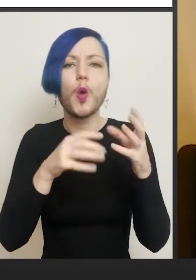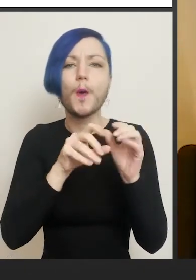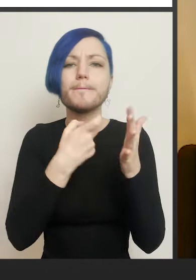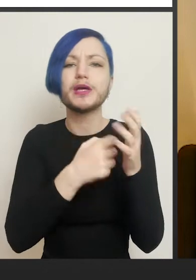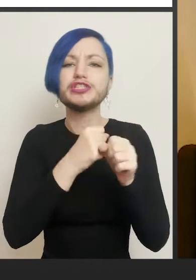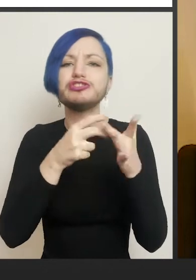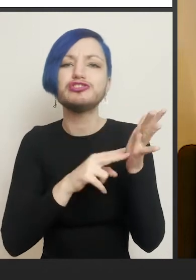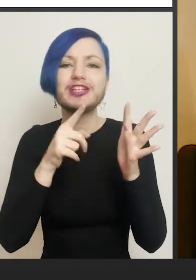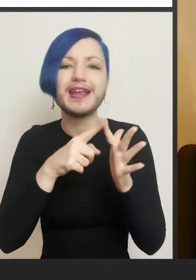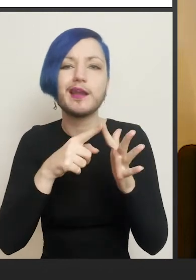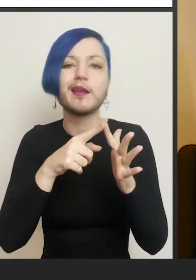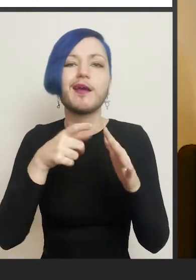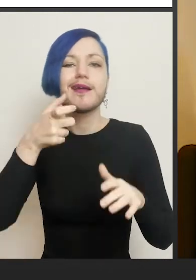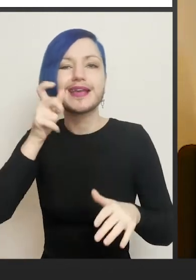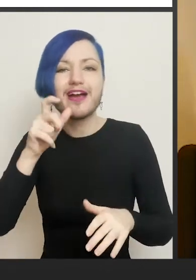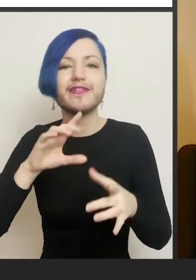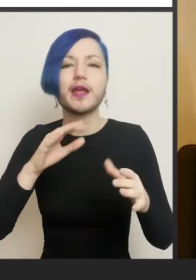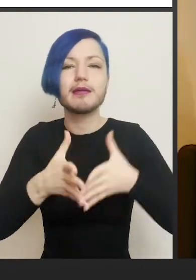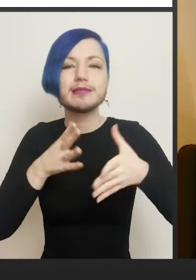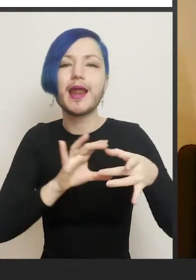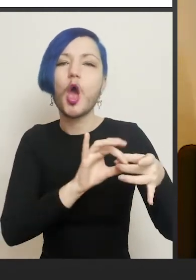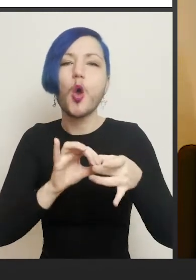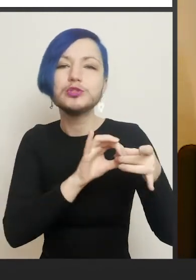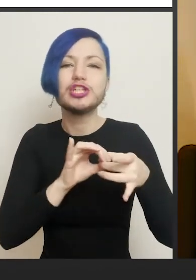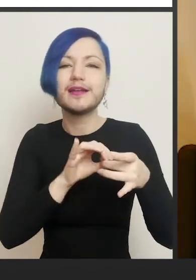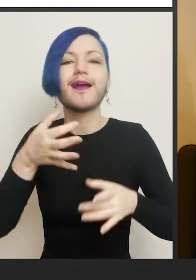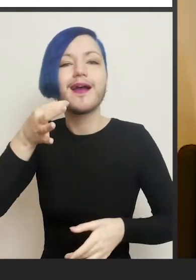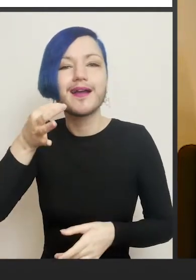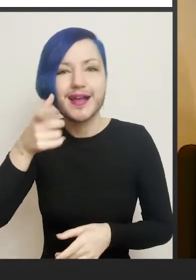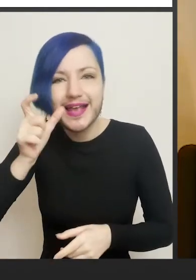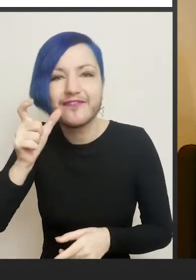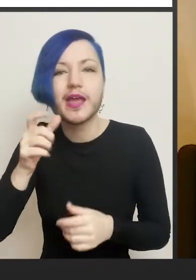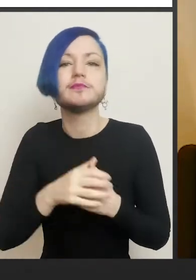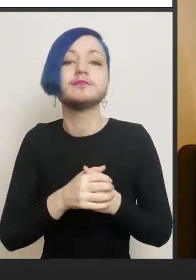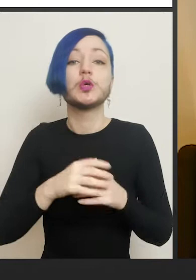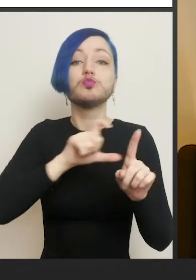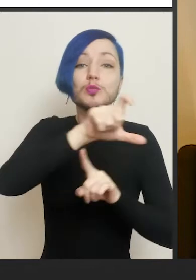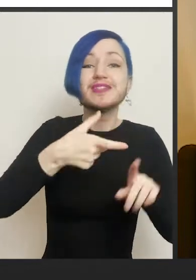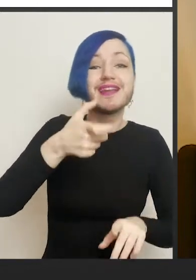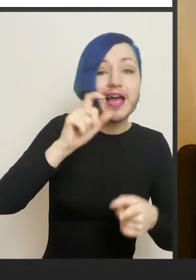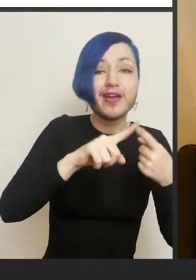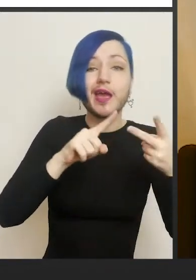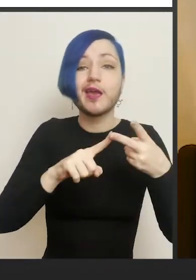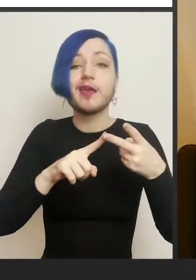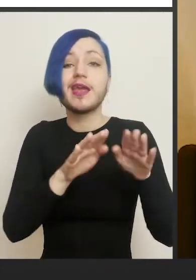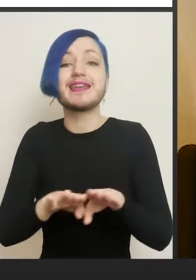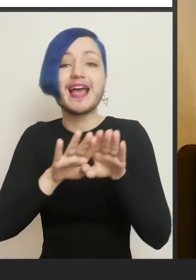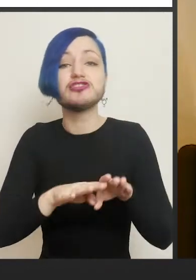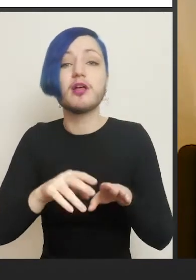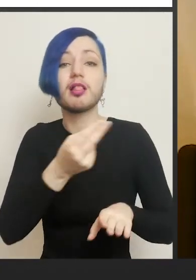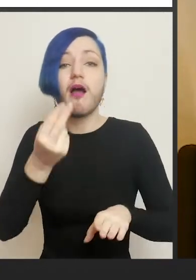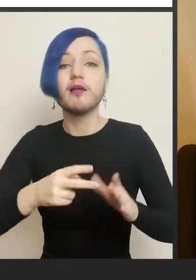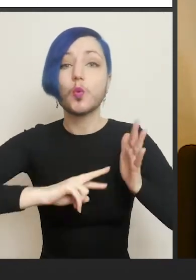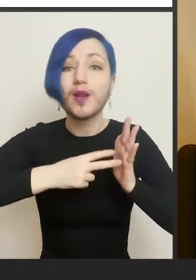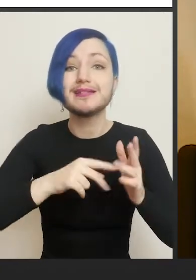is uh, a community cafe and national arts organisation run entirely